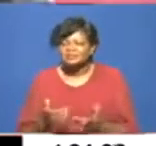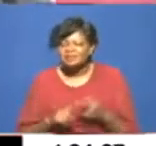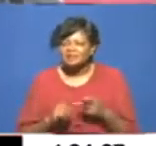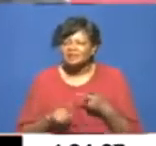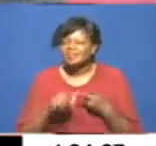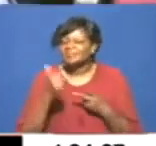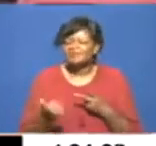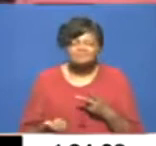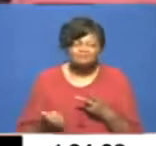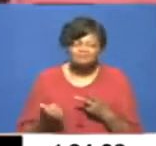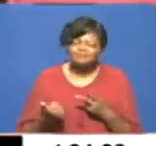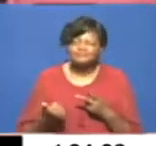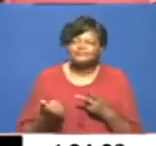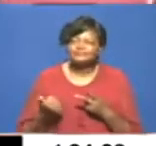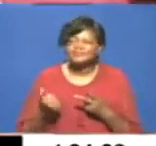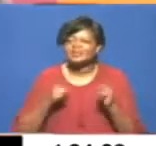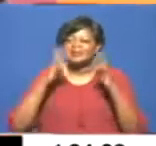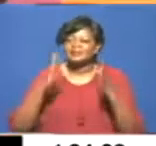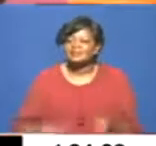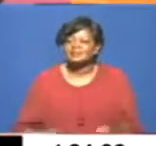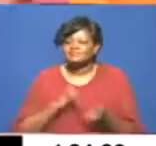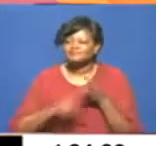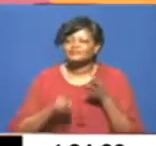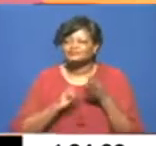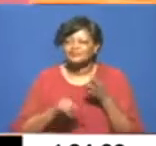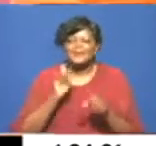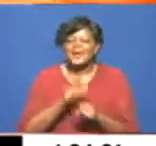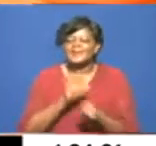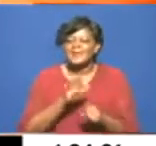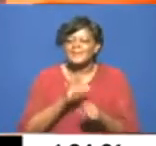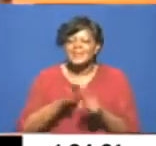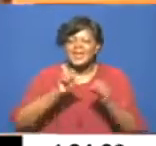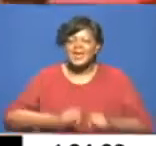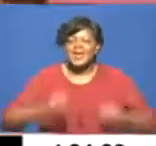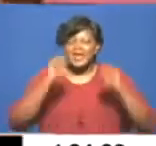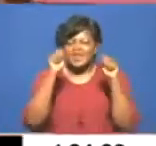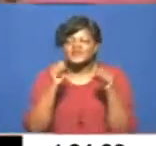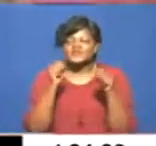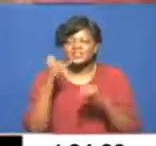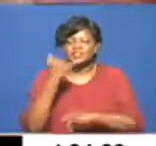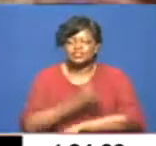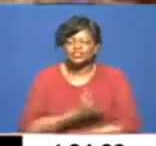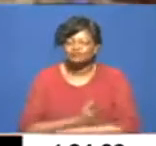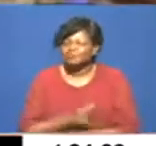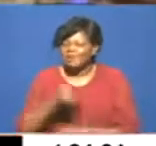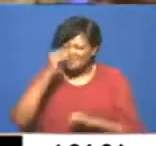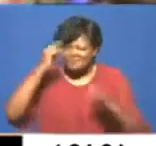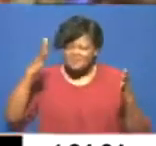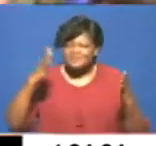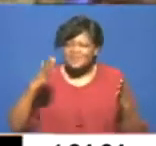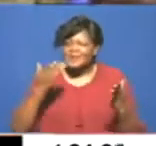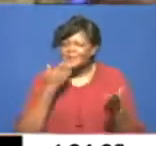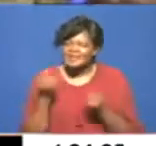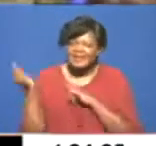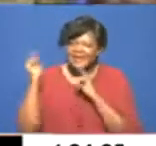are going to be directors. There are going to be many head of prastatals. There are going to be, government is big. Mutafute